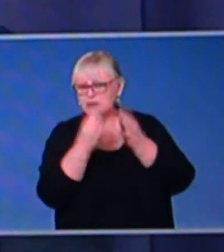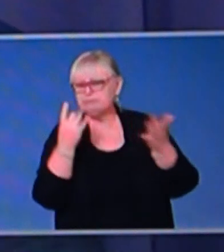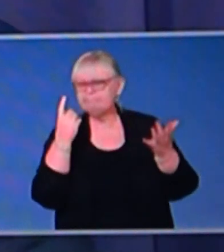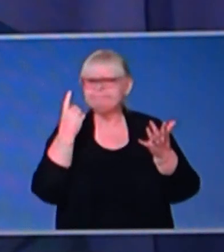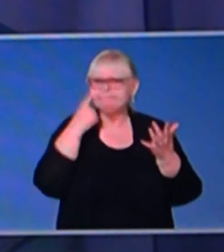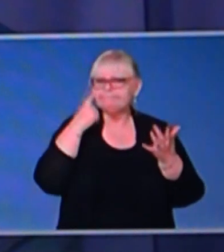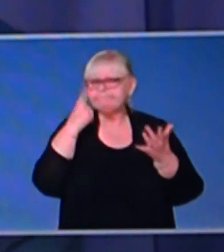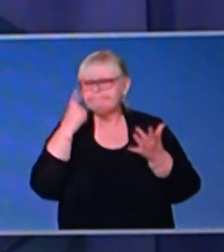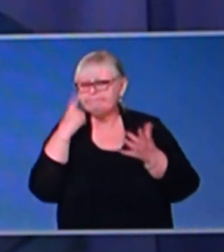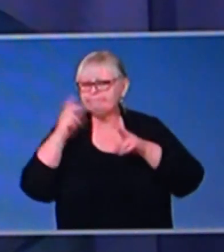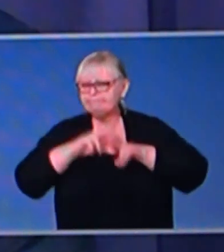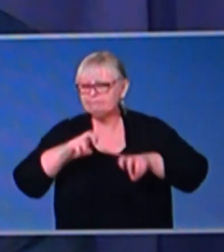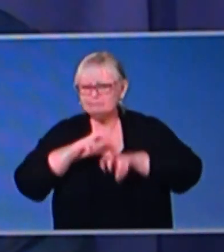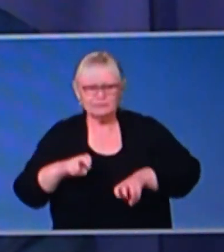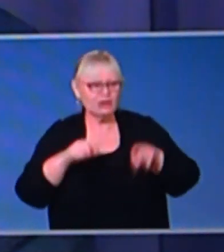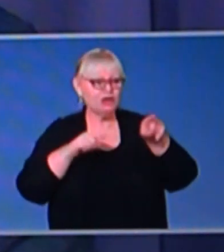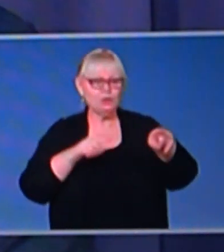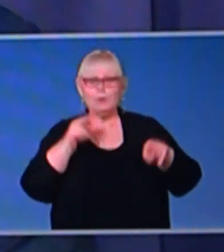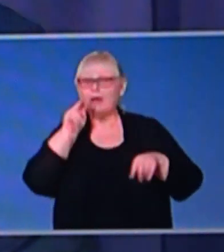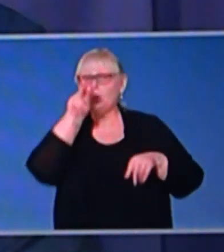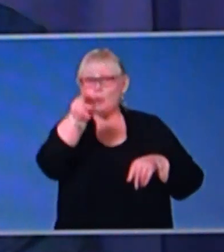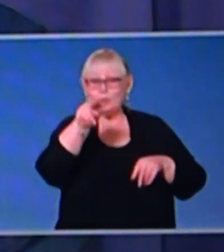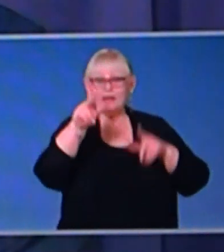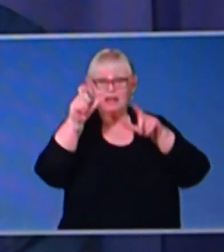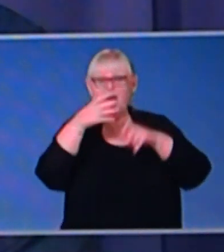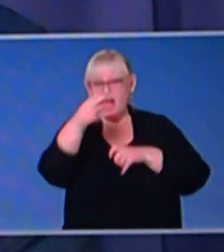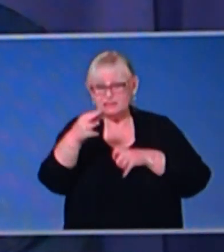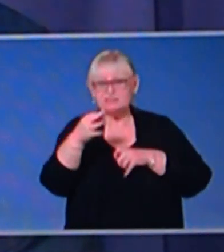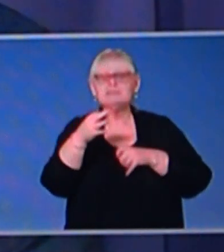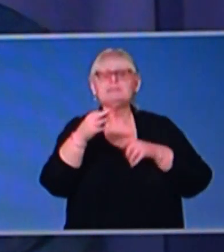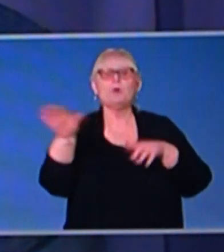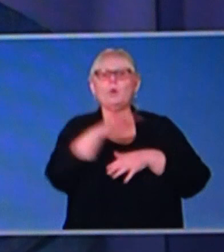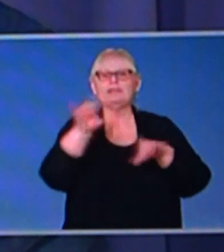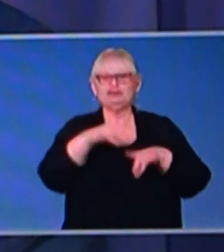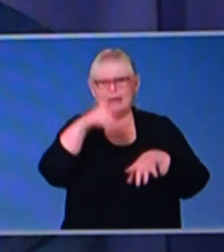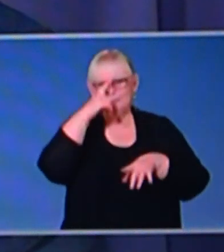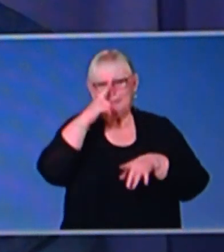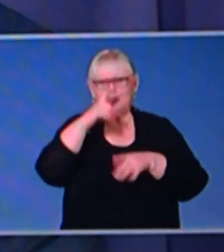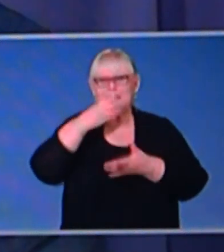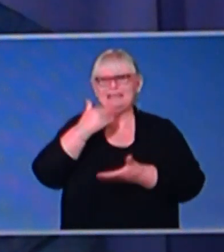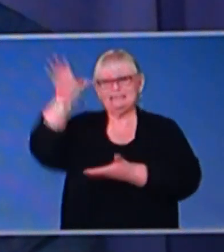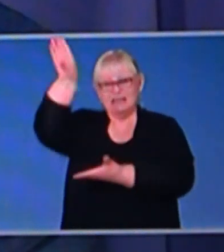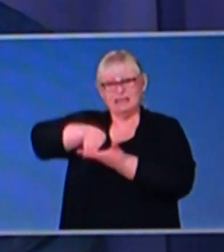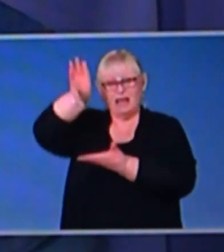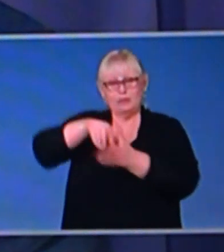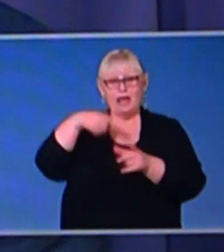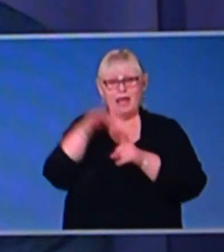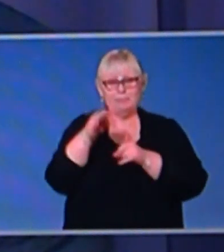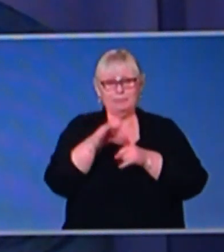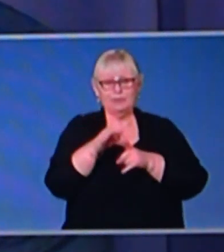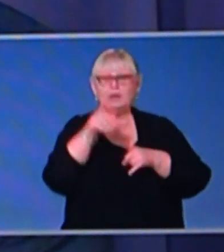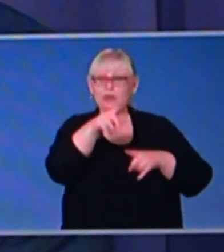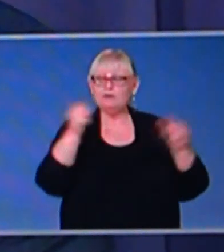secondly, you've just looked into the camera and asked Australians to download the app, please. Yep. Have you had that same conversation with